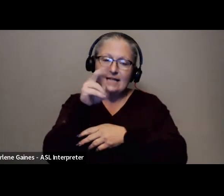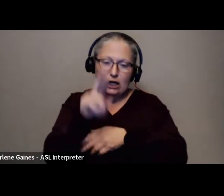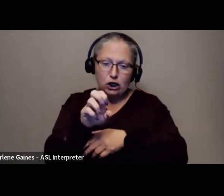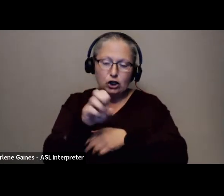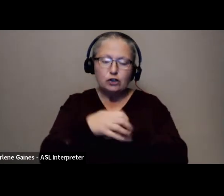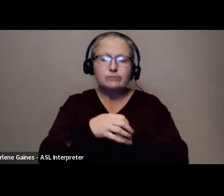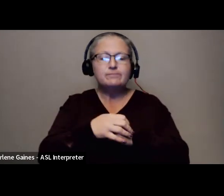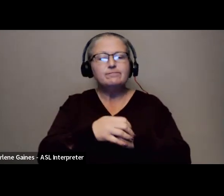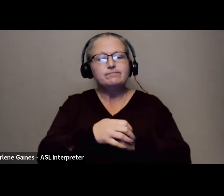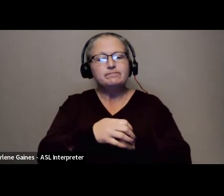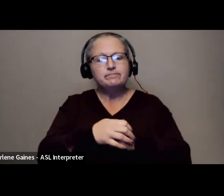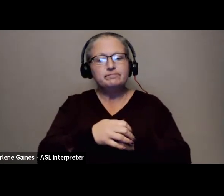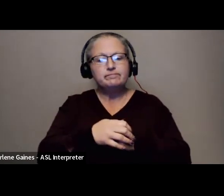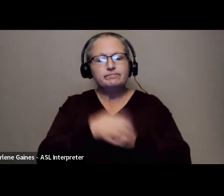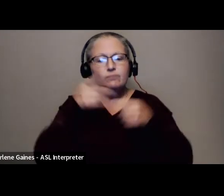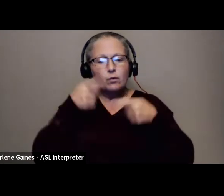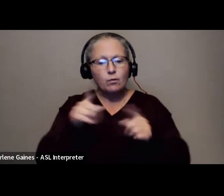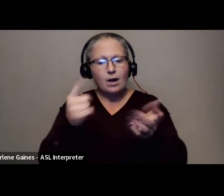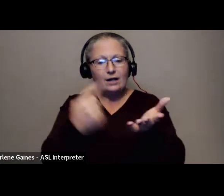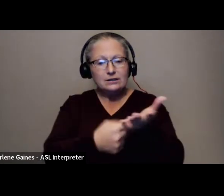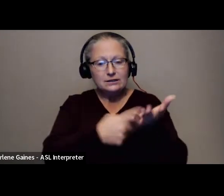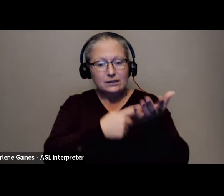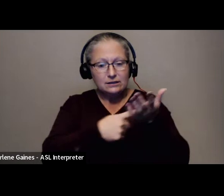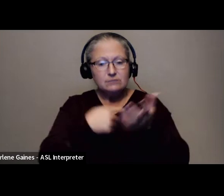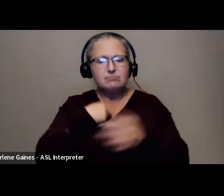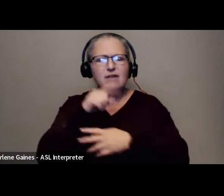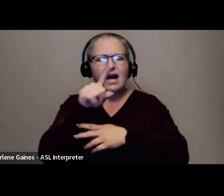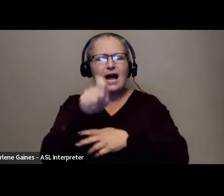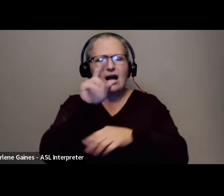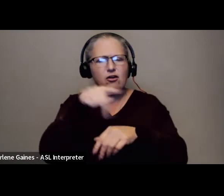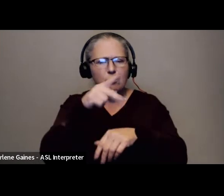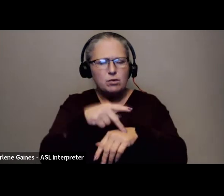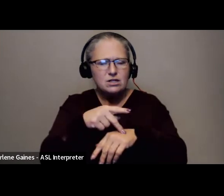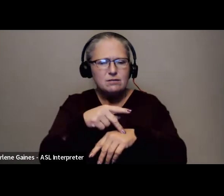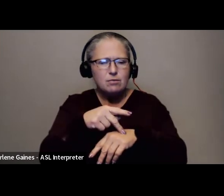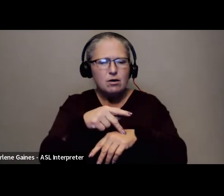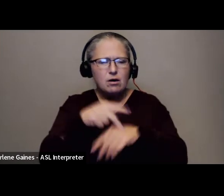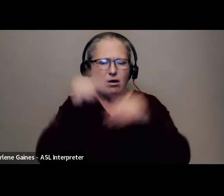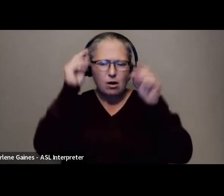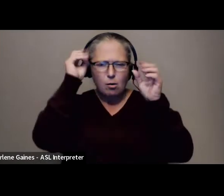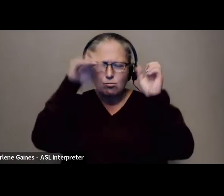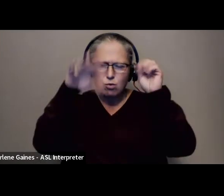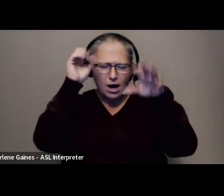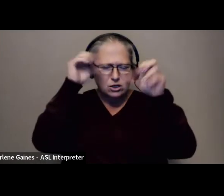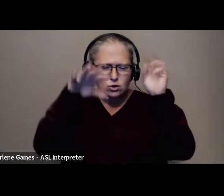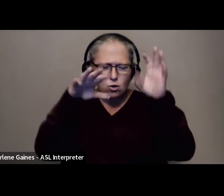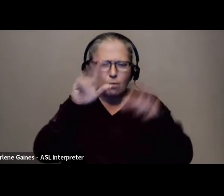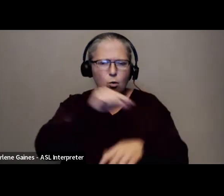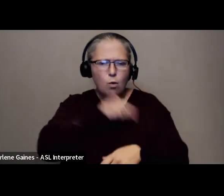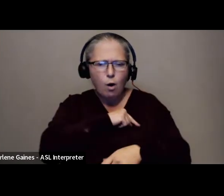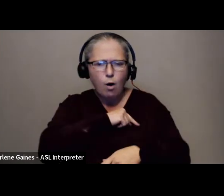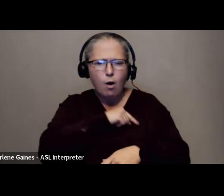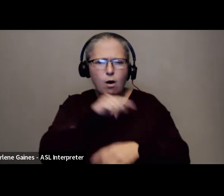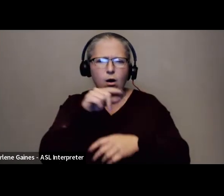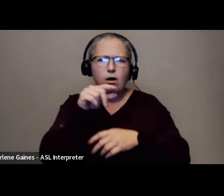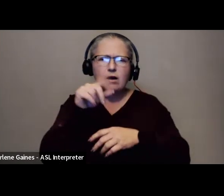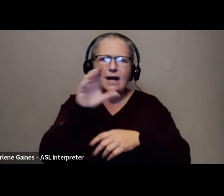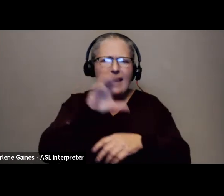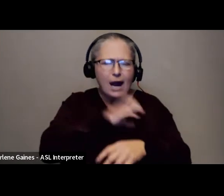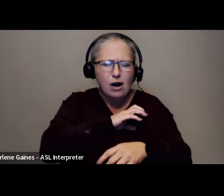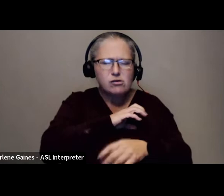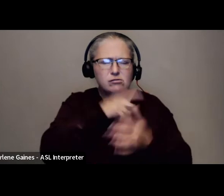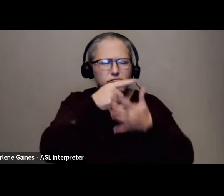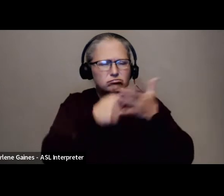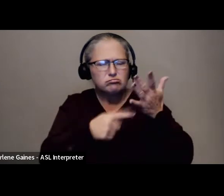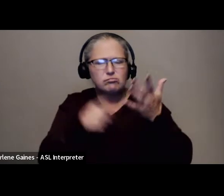so as we had these discussions, I asked our principals to brainstorm the qualities, traits, characteristics that they would like